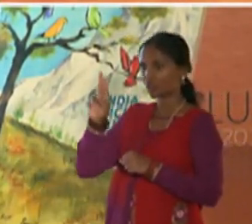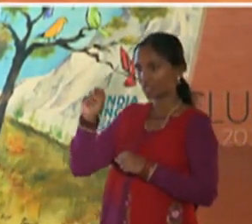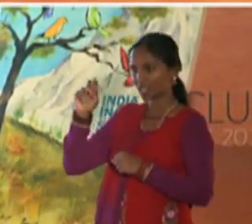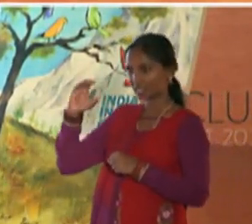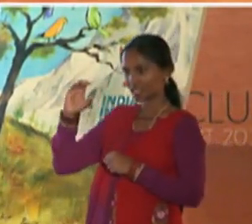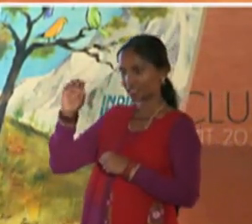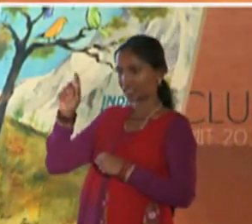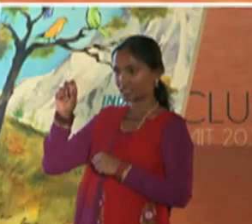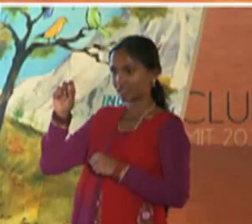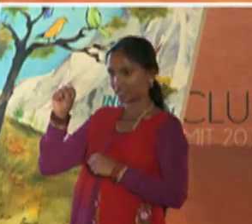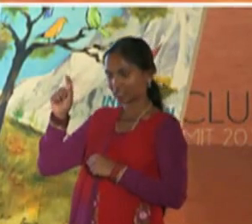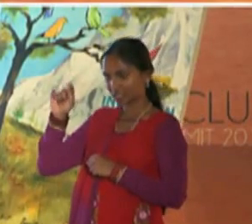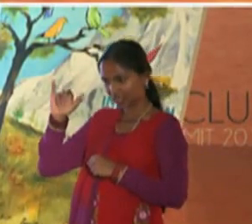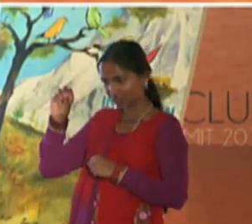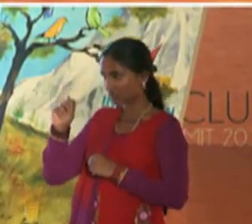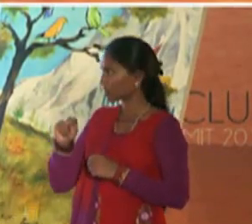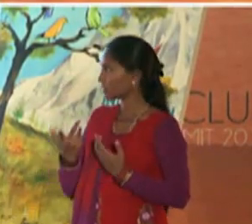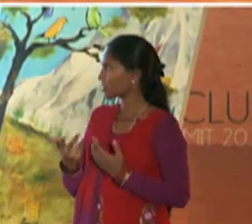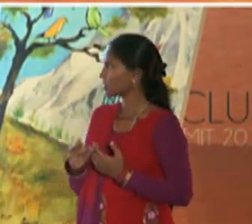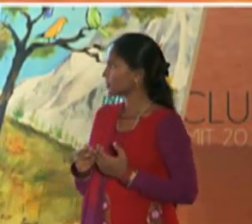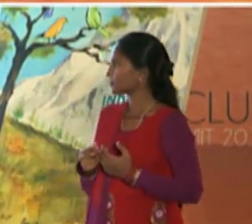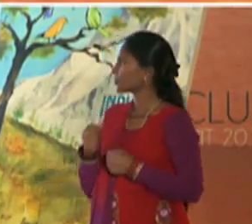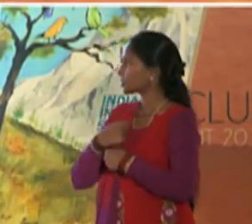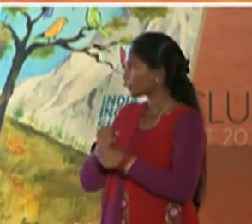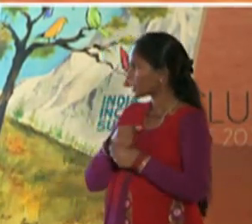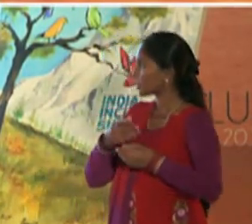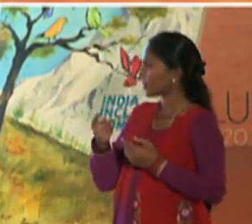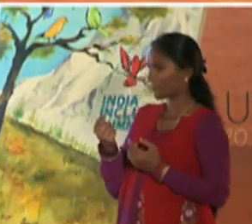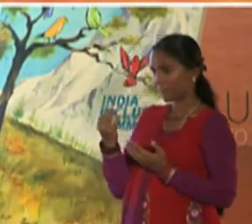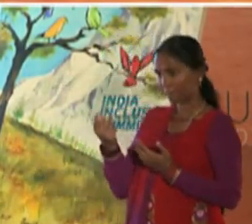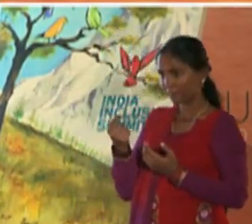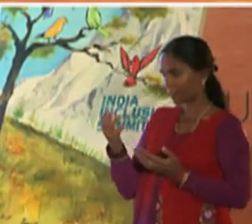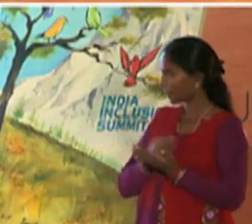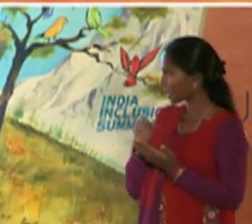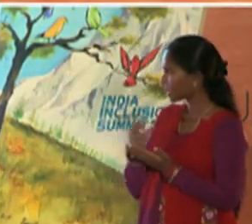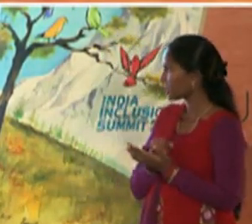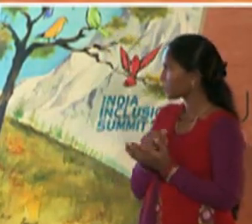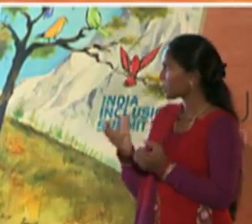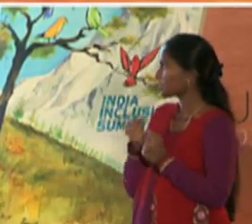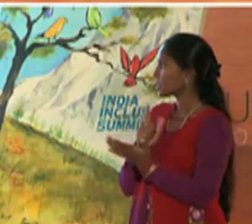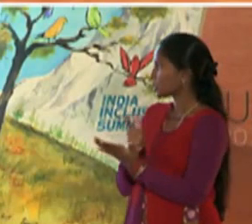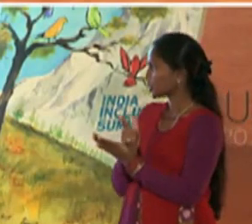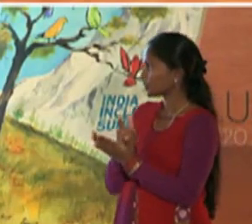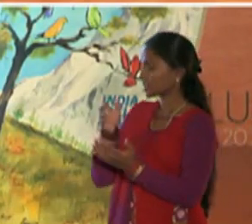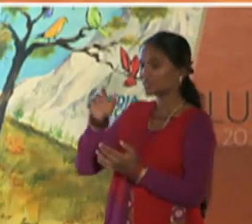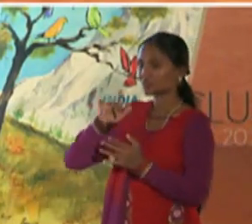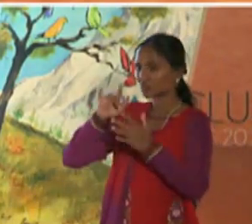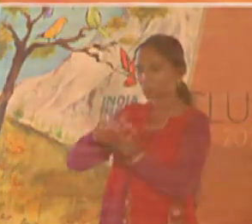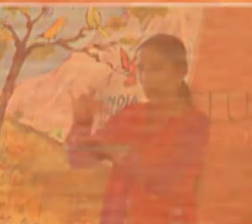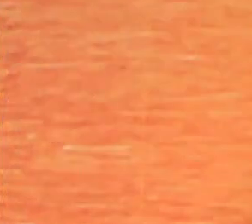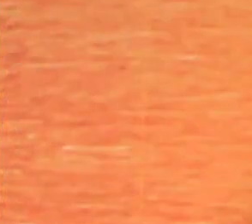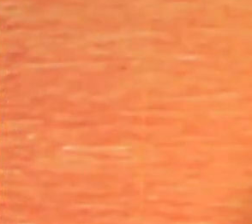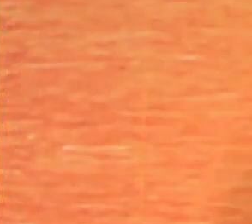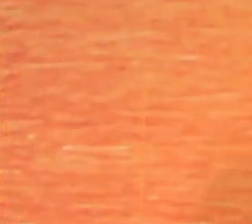doing, so what we had done actually was to raise money to do this trailer that you saw and to get the shoot to a certain point at the